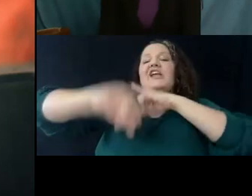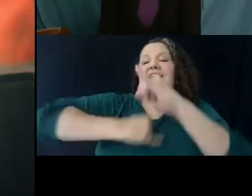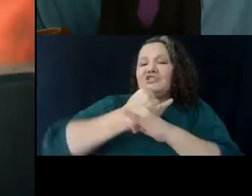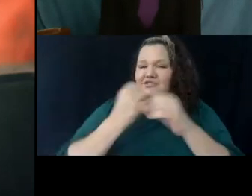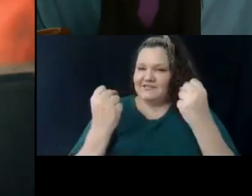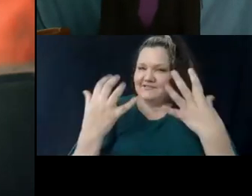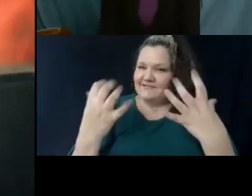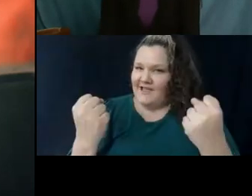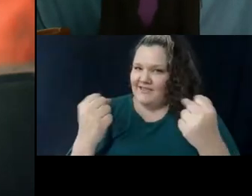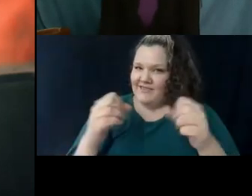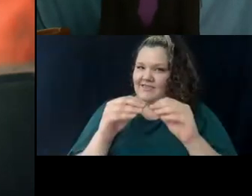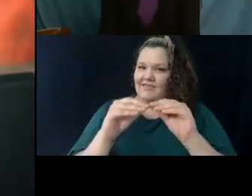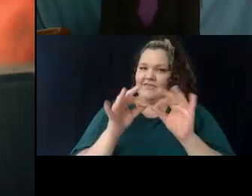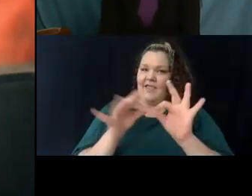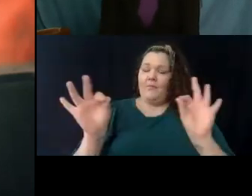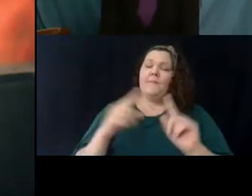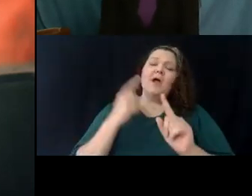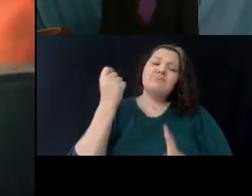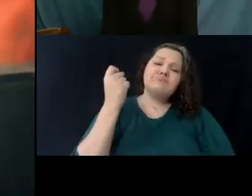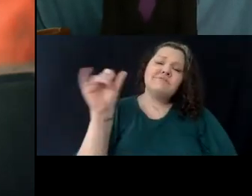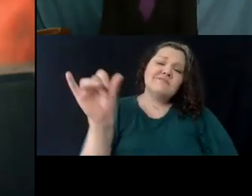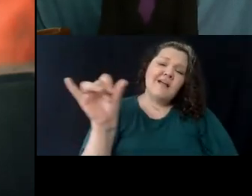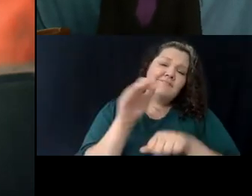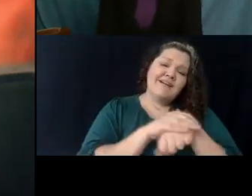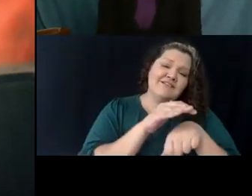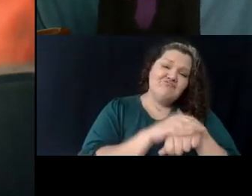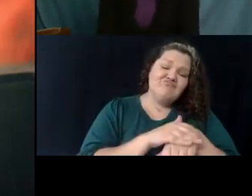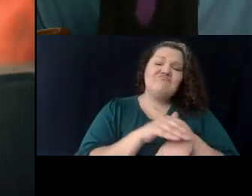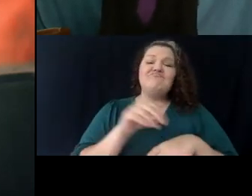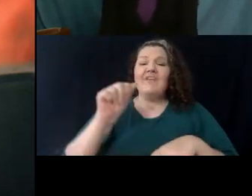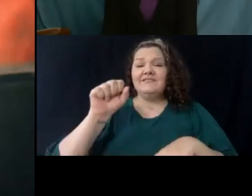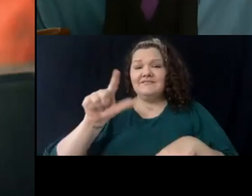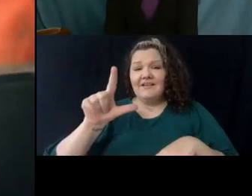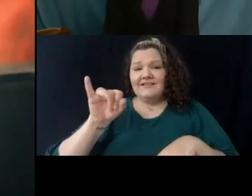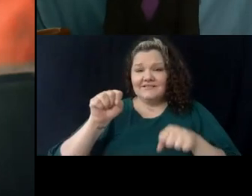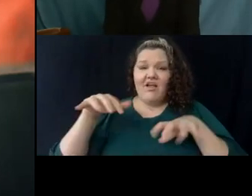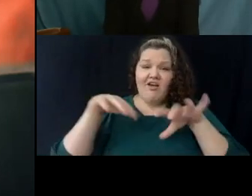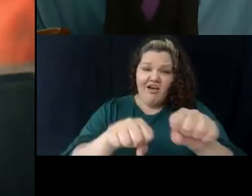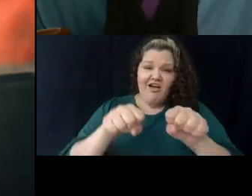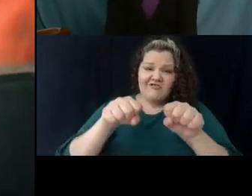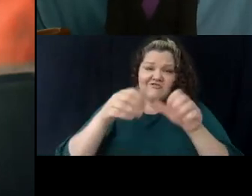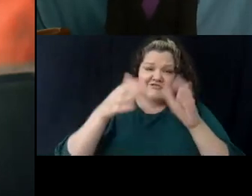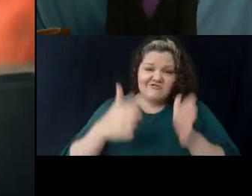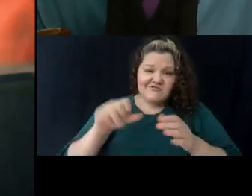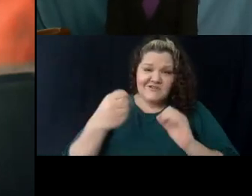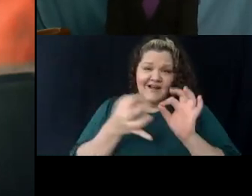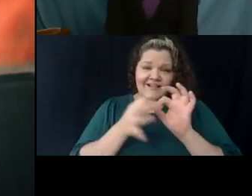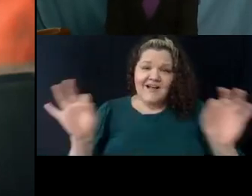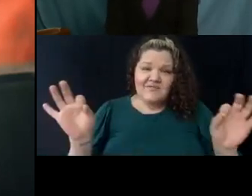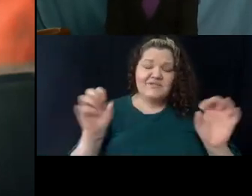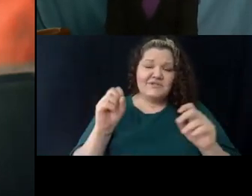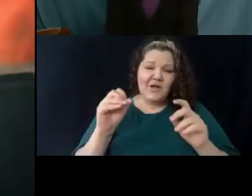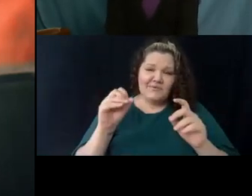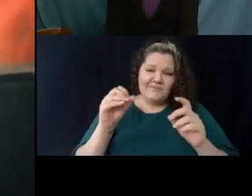I think there's a very common misconception that sign language is an international language and that ASL is used everywhere.